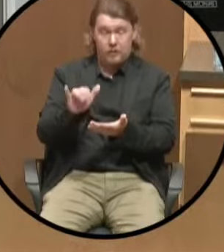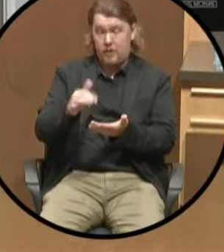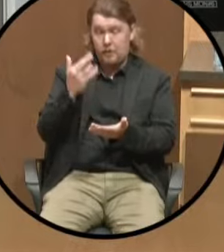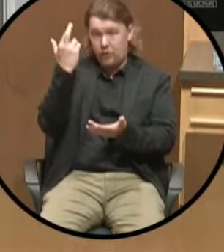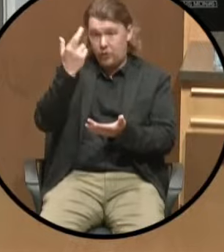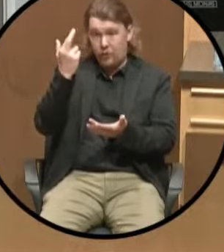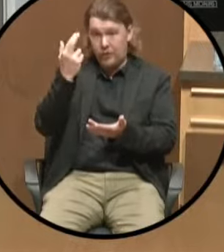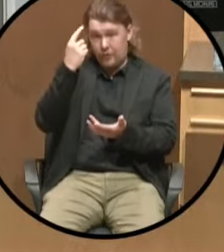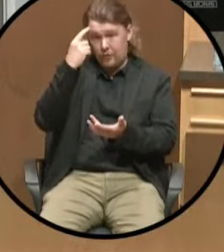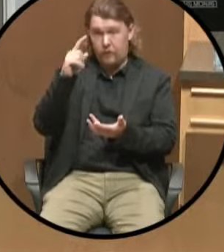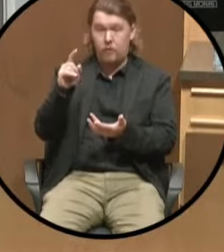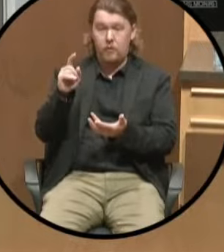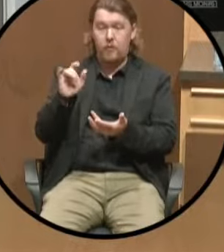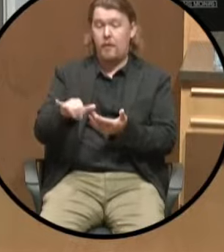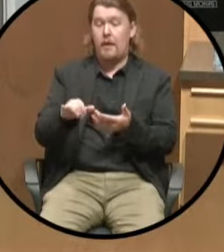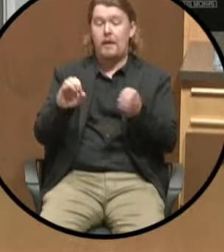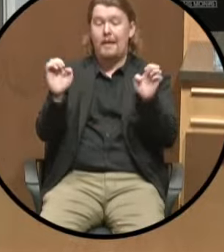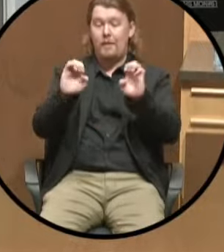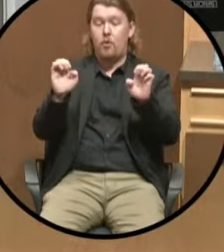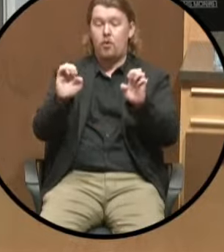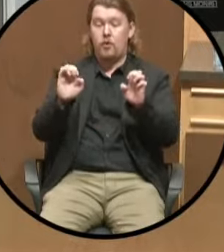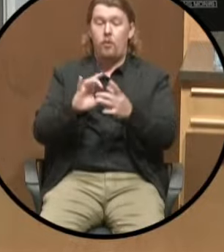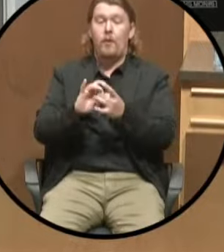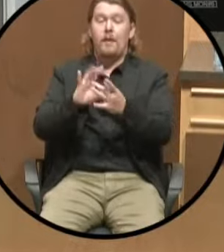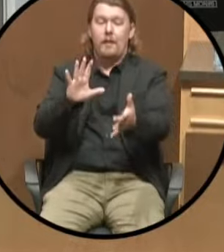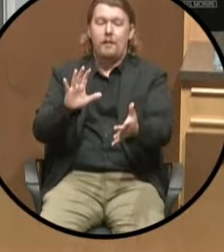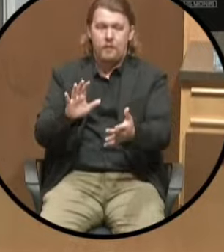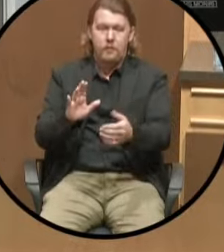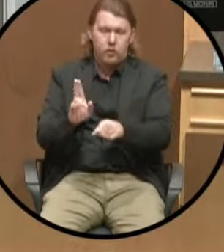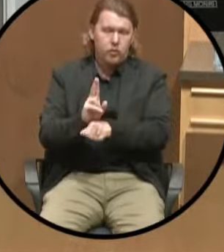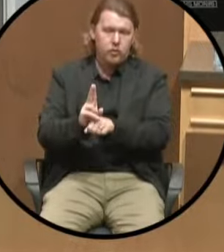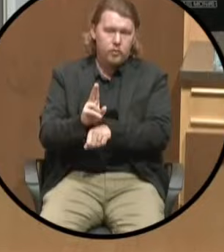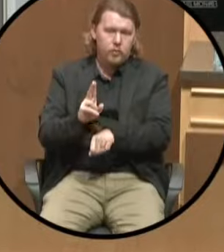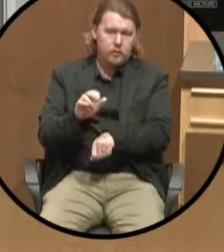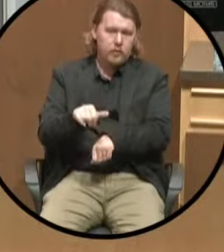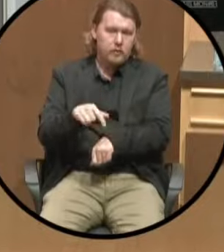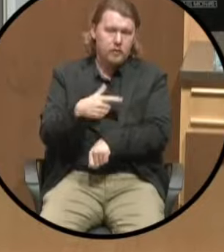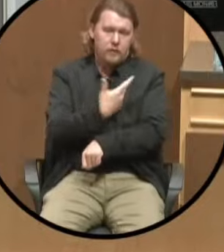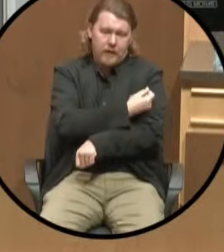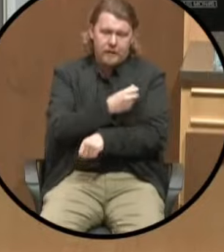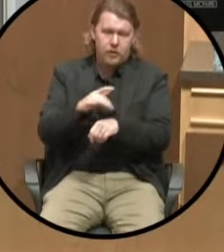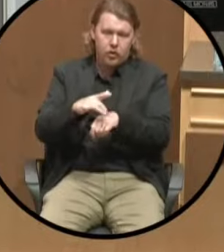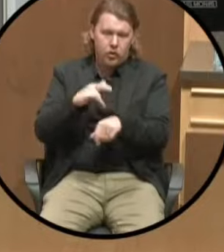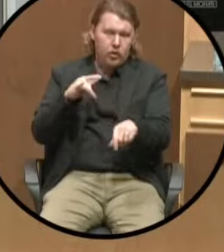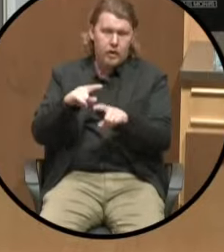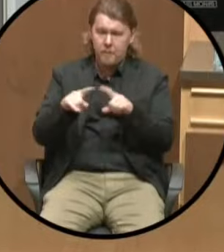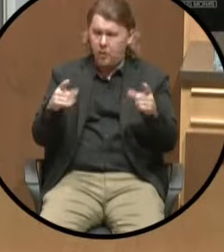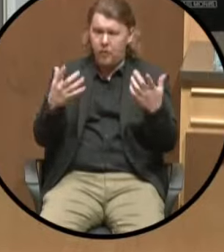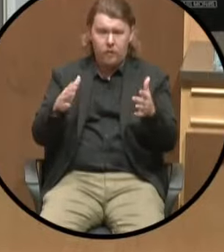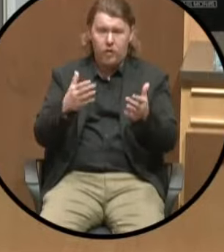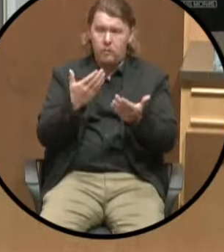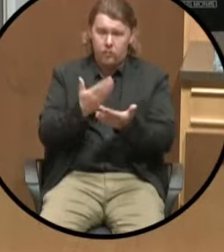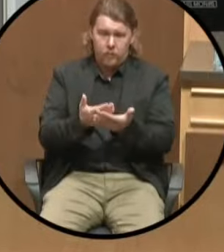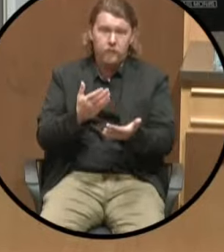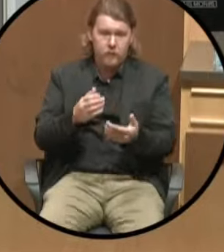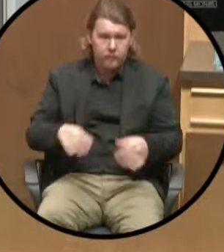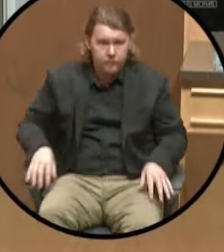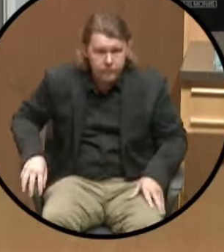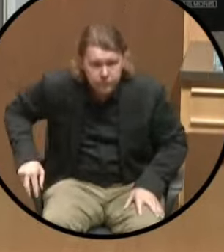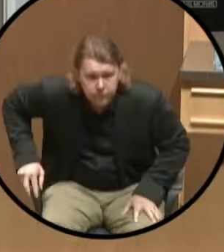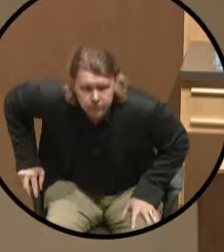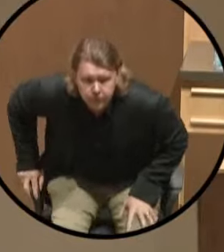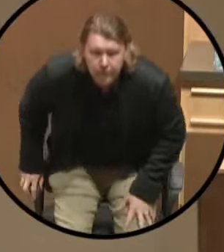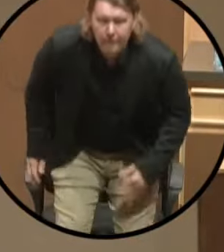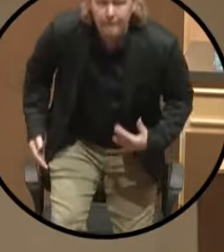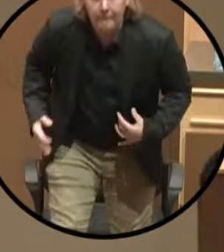reason for that emergency release. But again, the safety profile has been proven in those clinical trials.